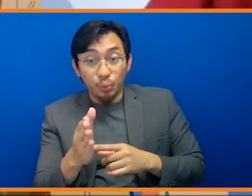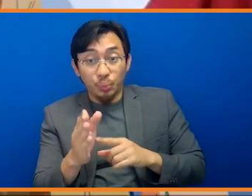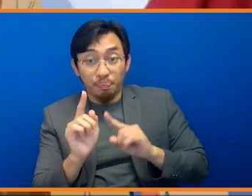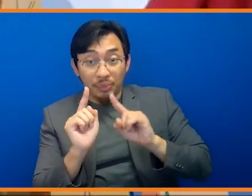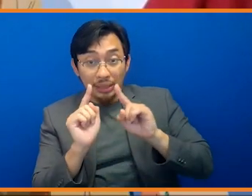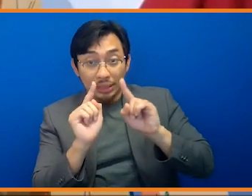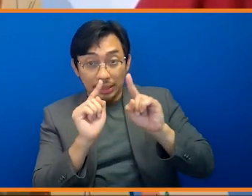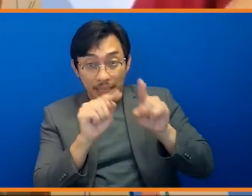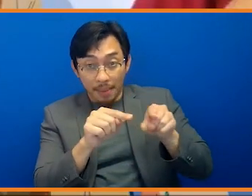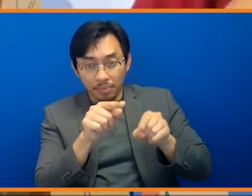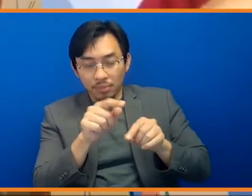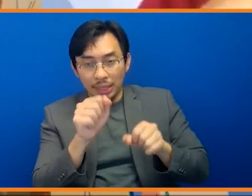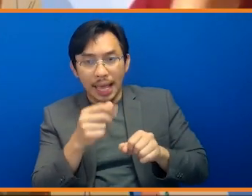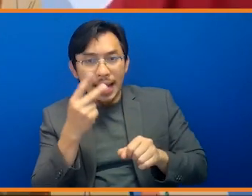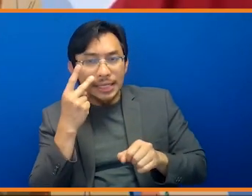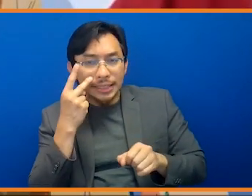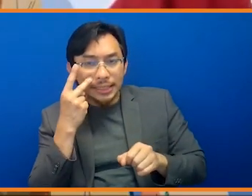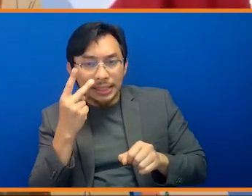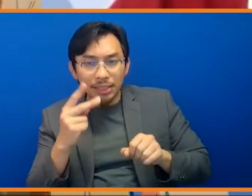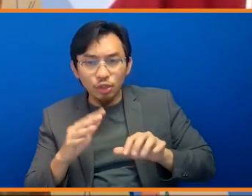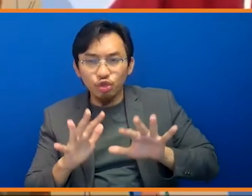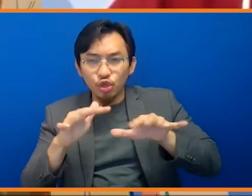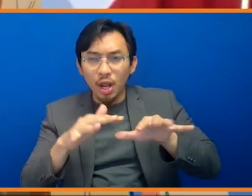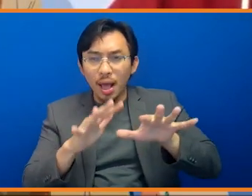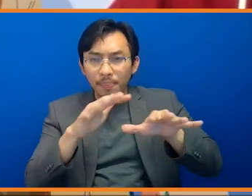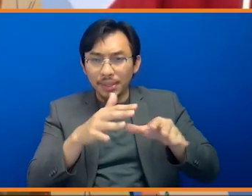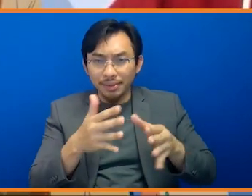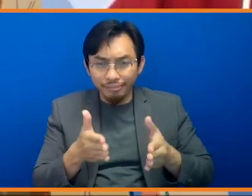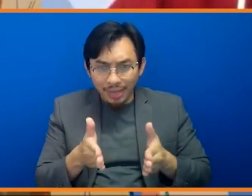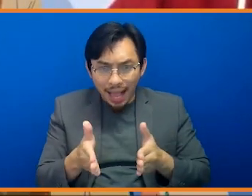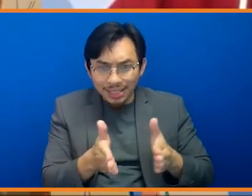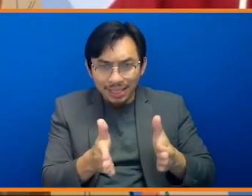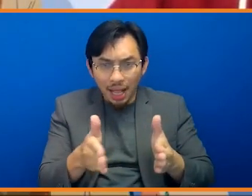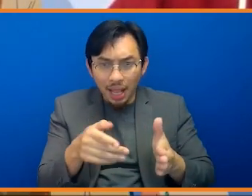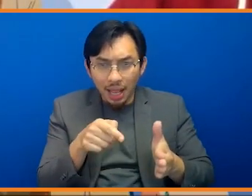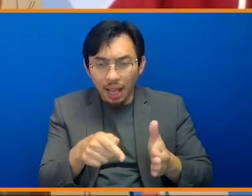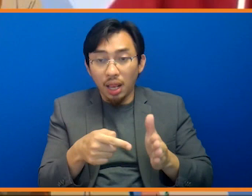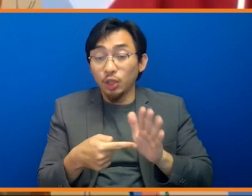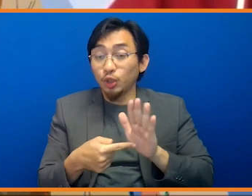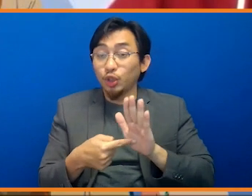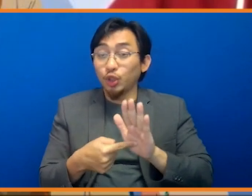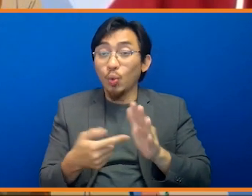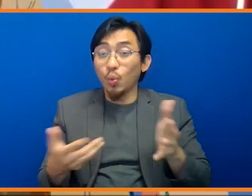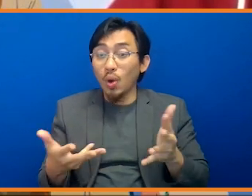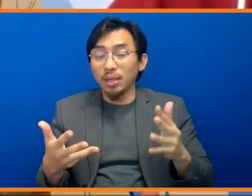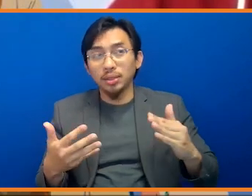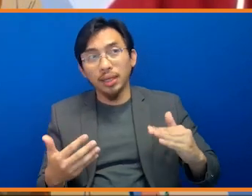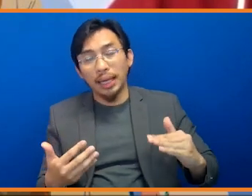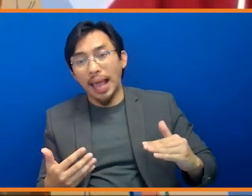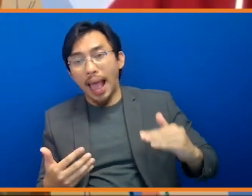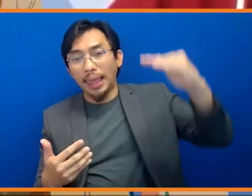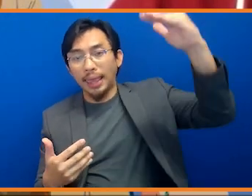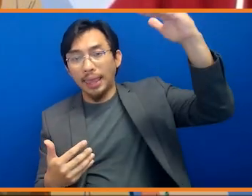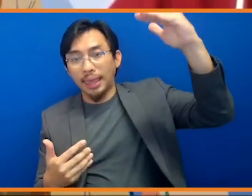there is a tsunami alley. It is a represent about the height of the tsunami. So from